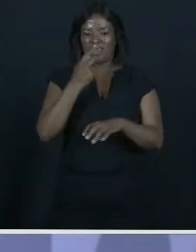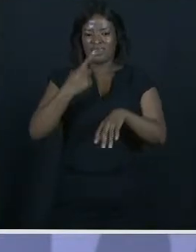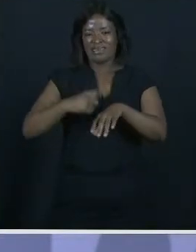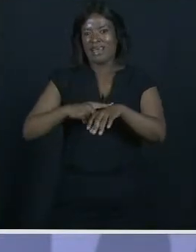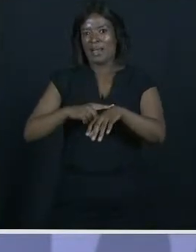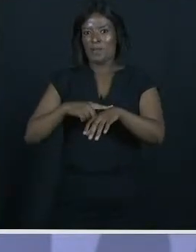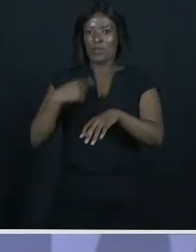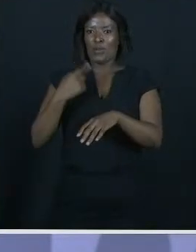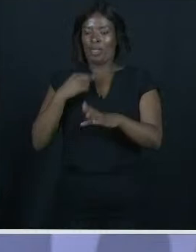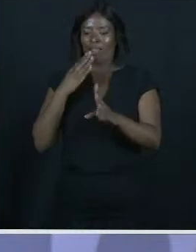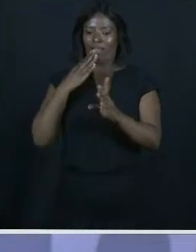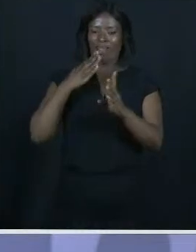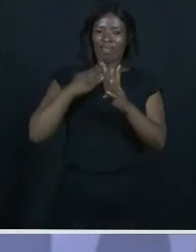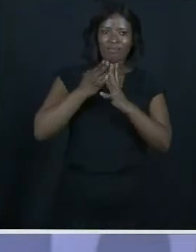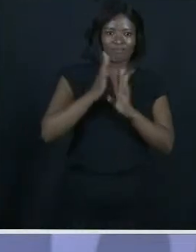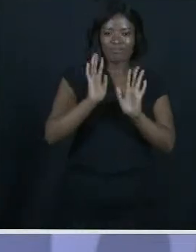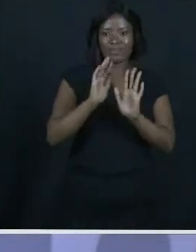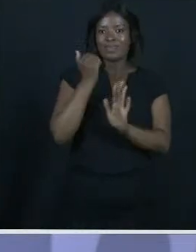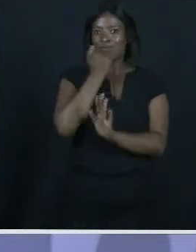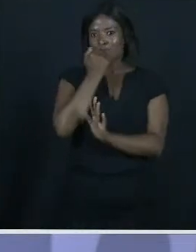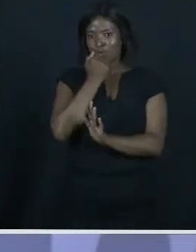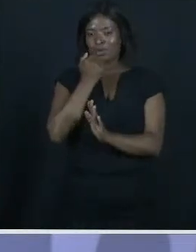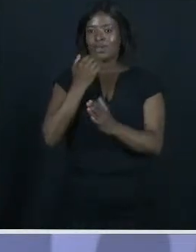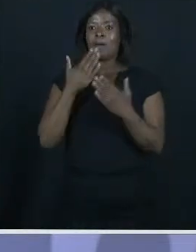to the time and the program. Thank you very much.